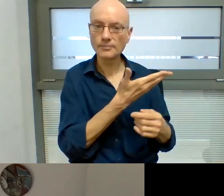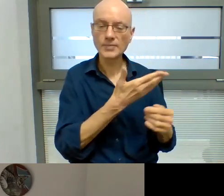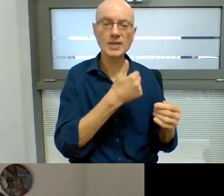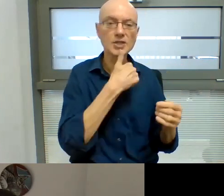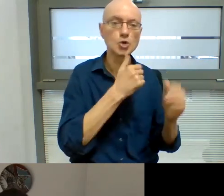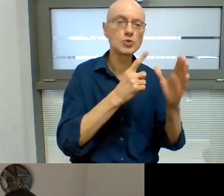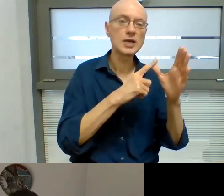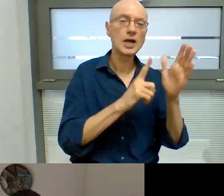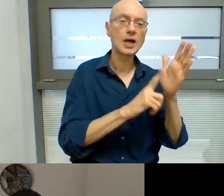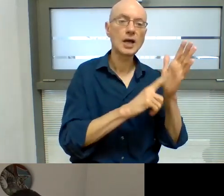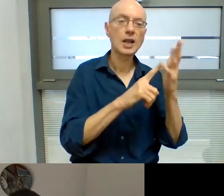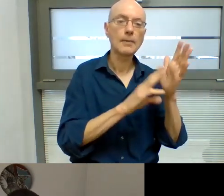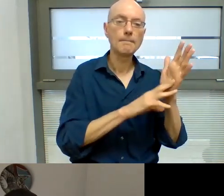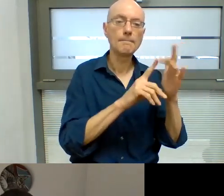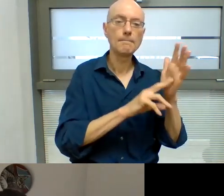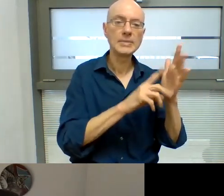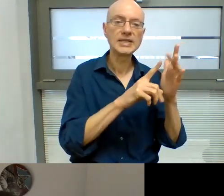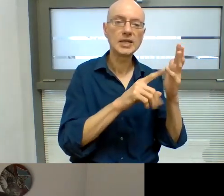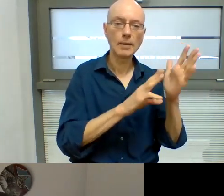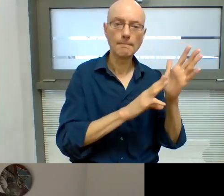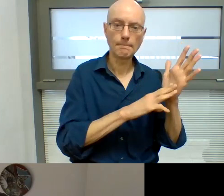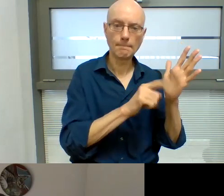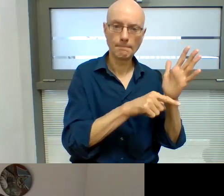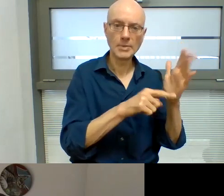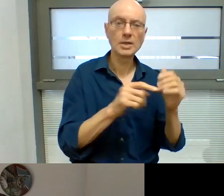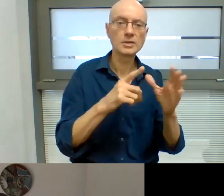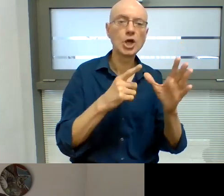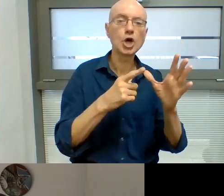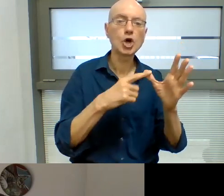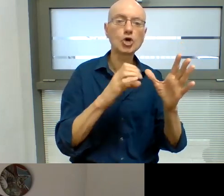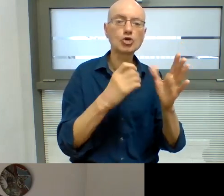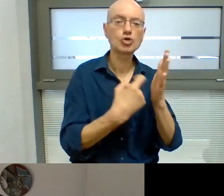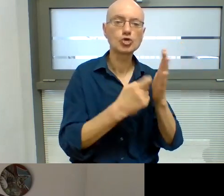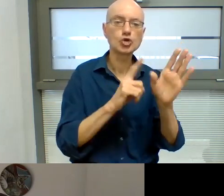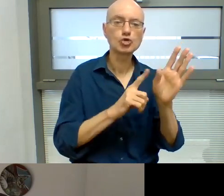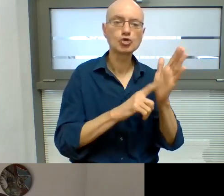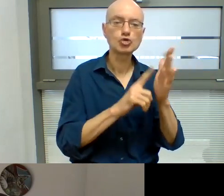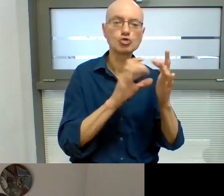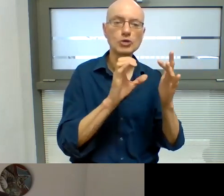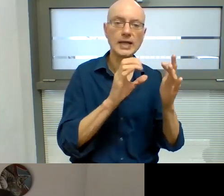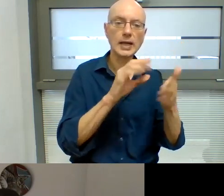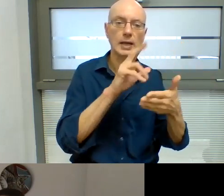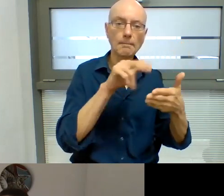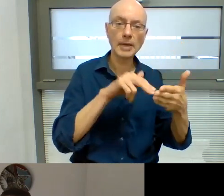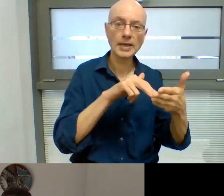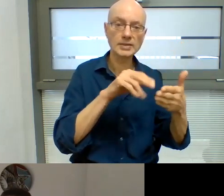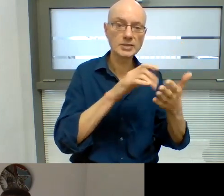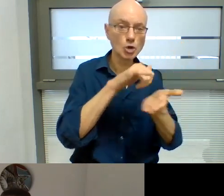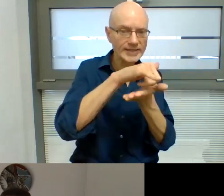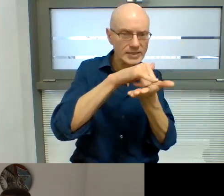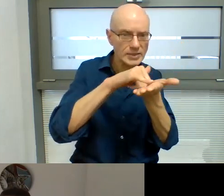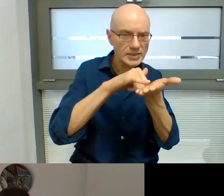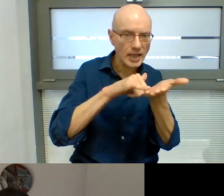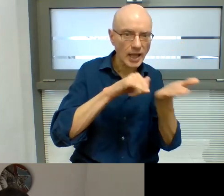aluminium metal, and it's got acrylic painting. And then I scan that in, and then I can do so